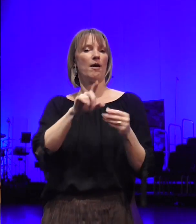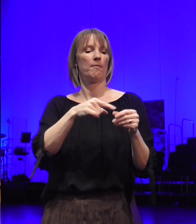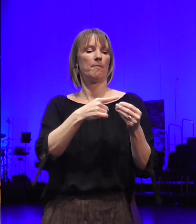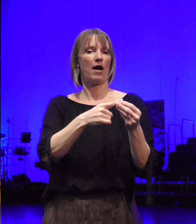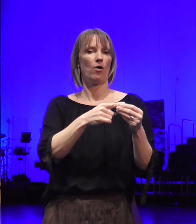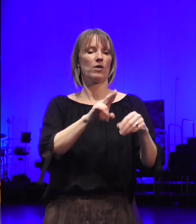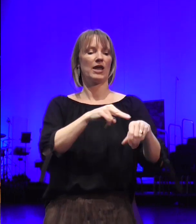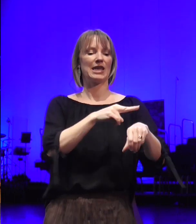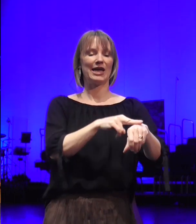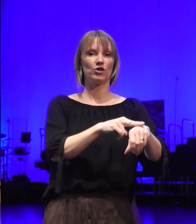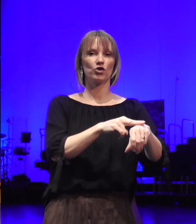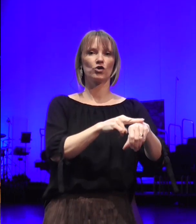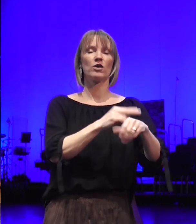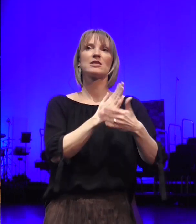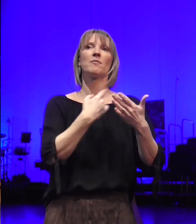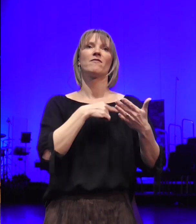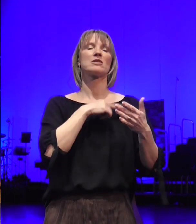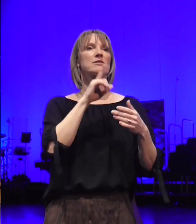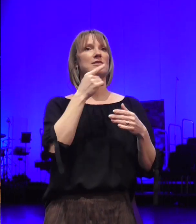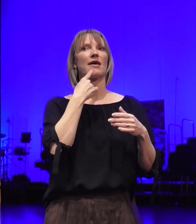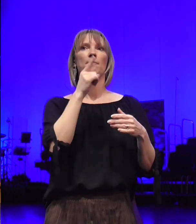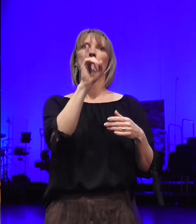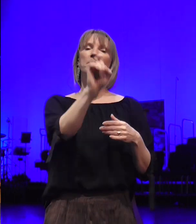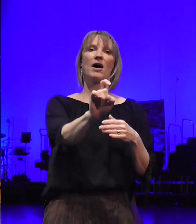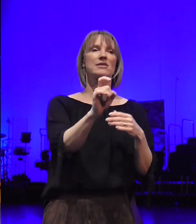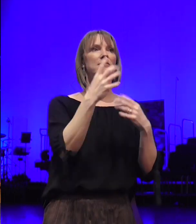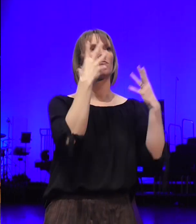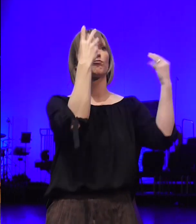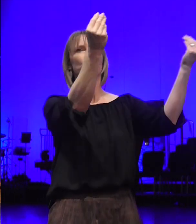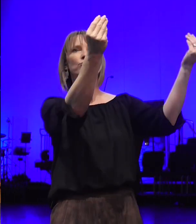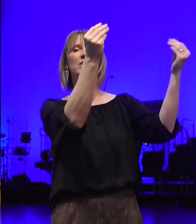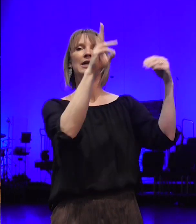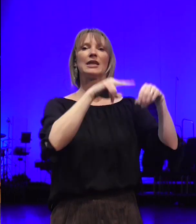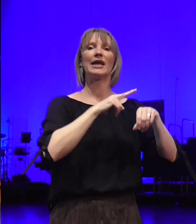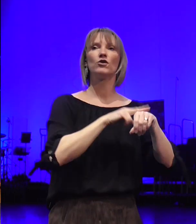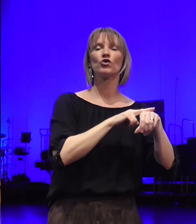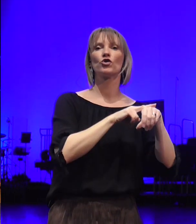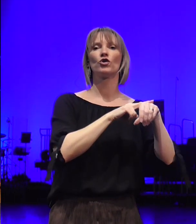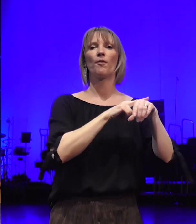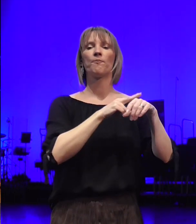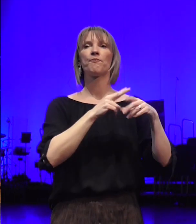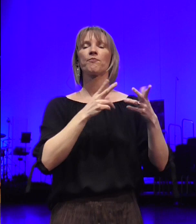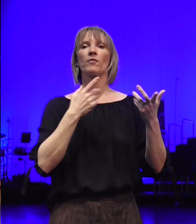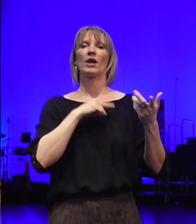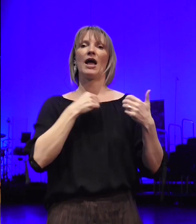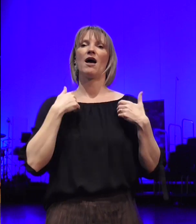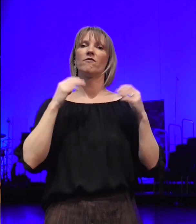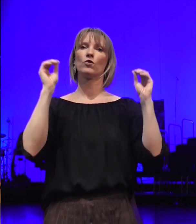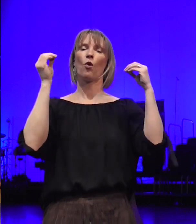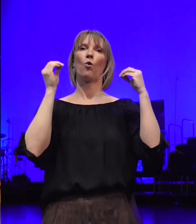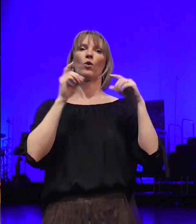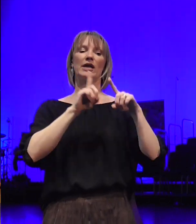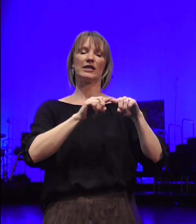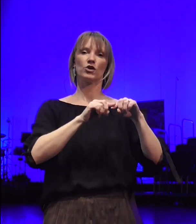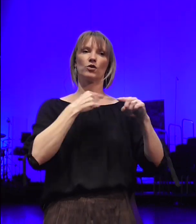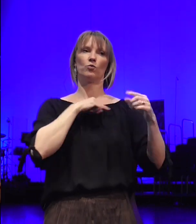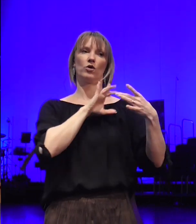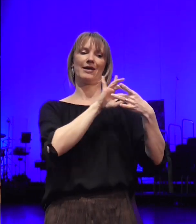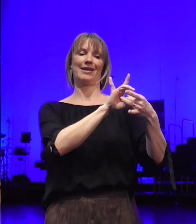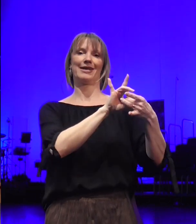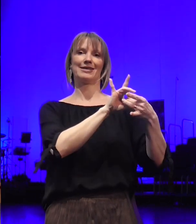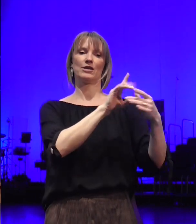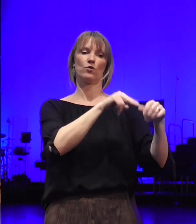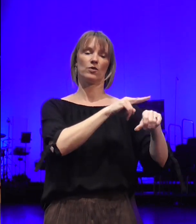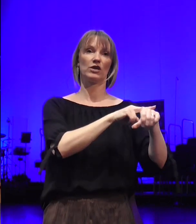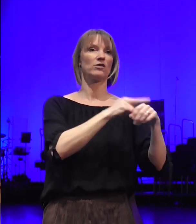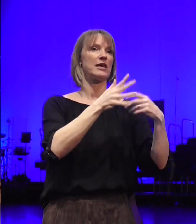go out in nature. Some of us say, I have to be out in nature. And whether it's we're unconditionally connected to nature. It doesn't matter if it's a sunny